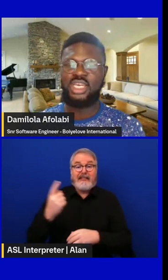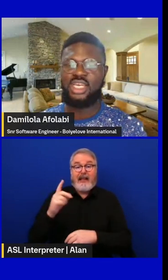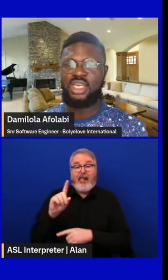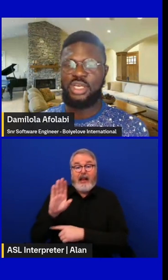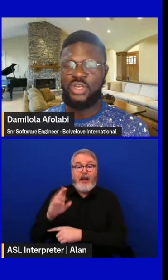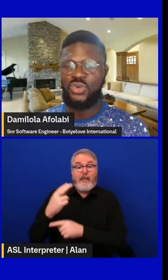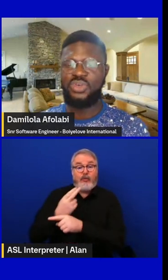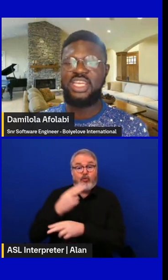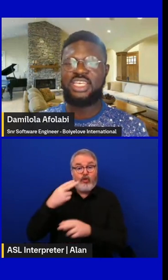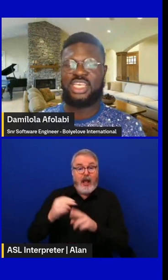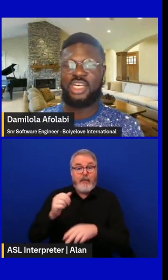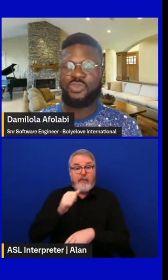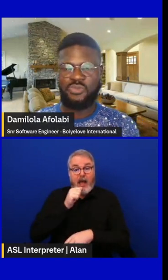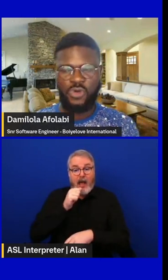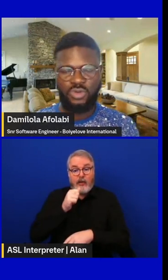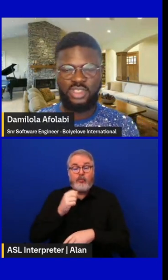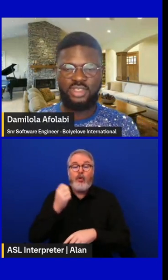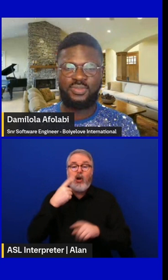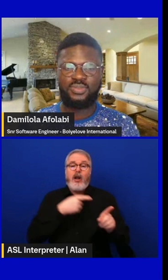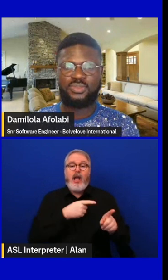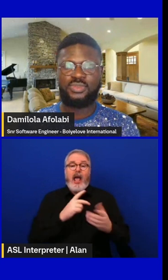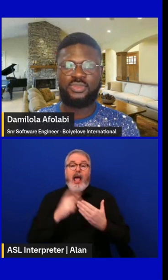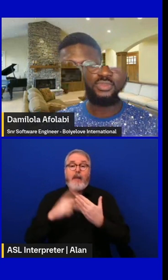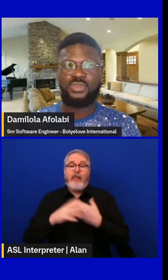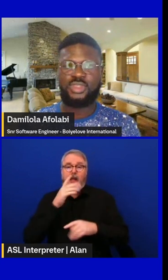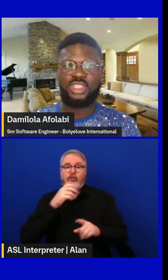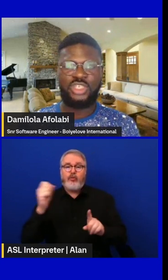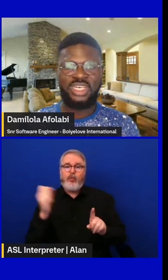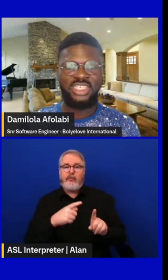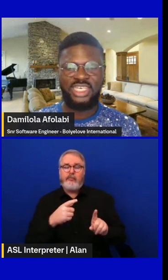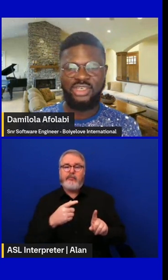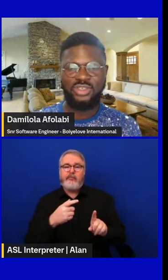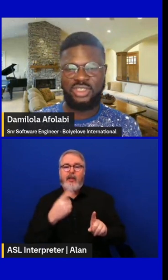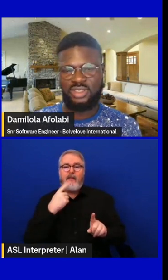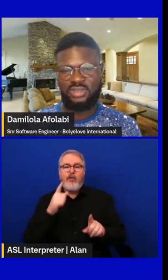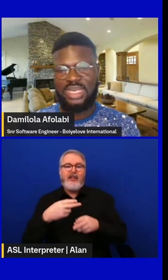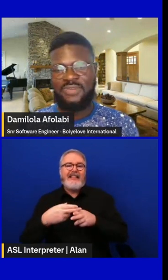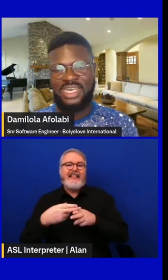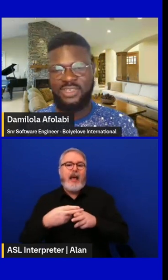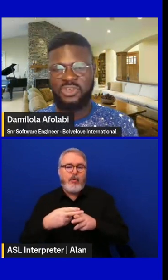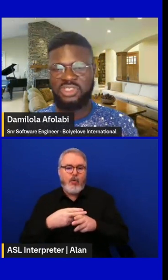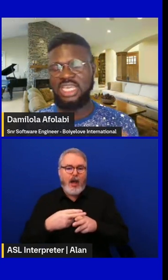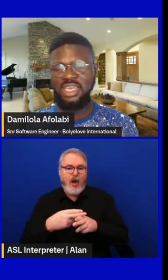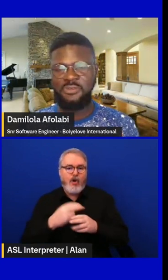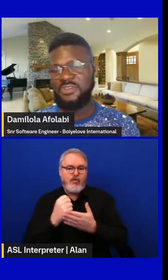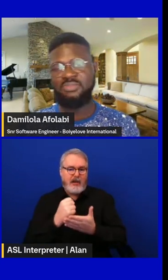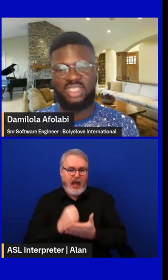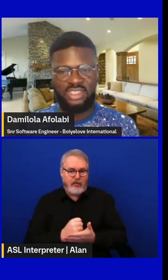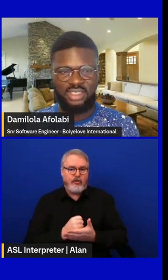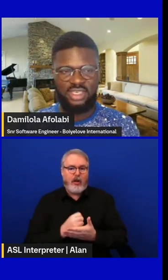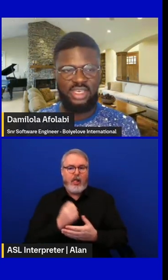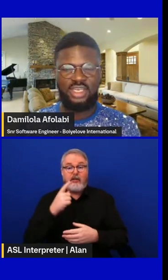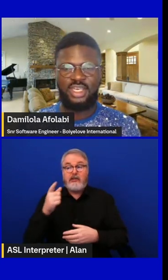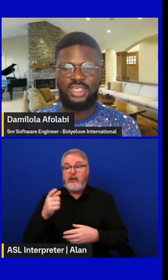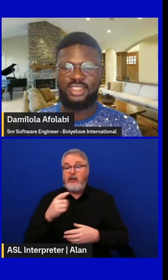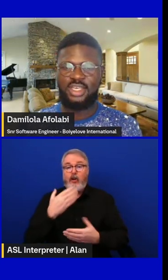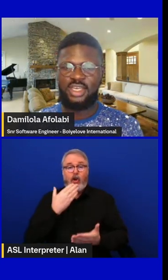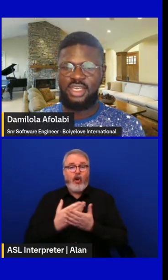temporary credentials from Vault. These credentials are valid for, say, 15 minutes,